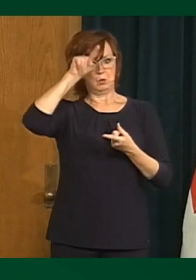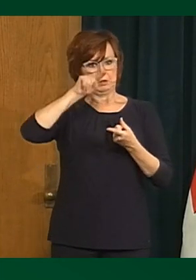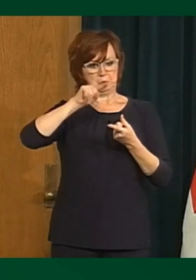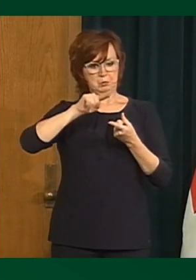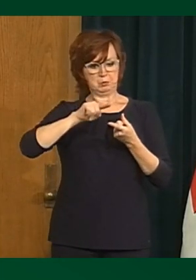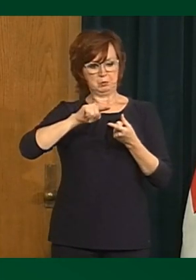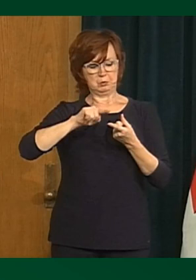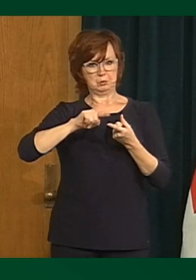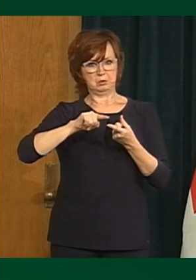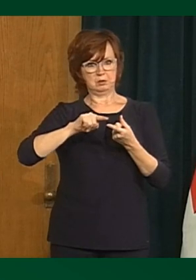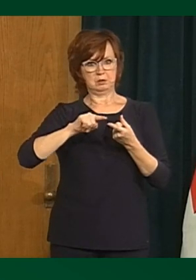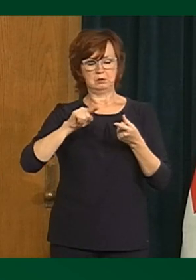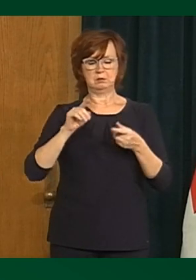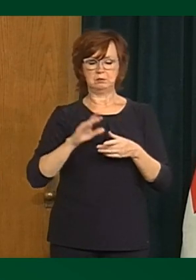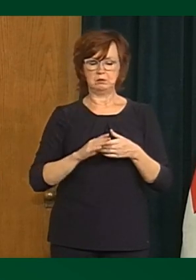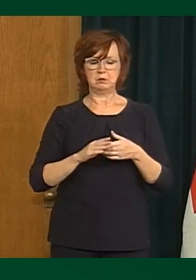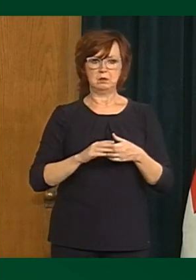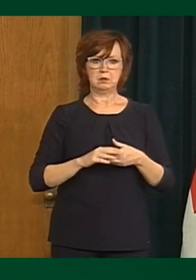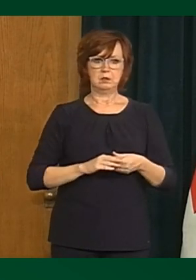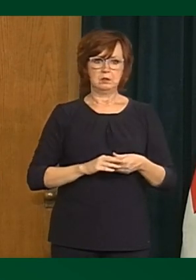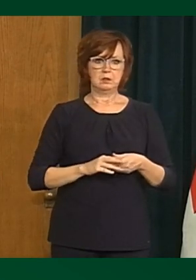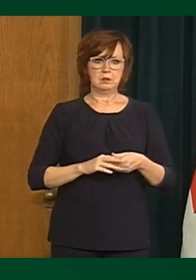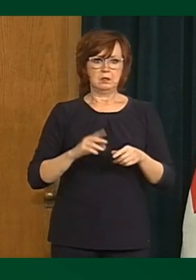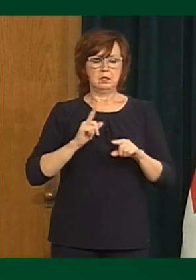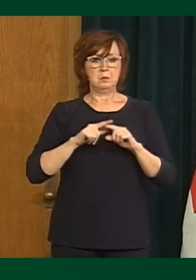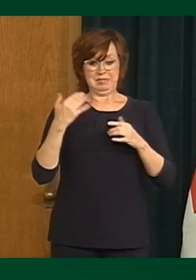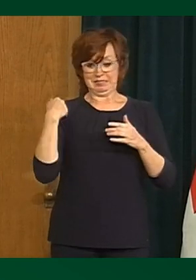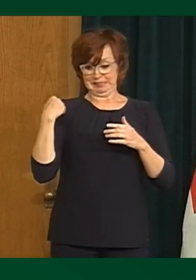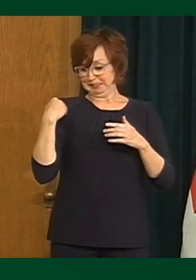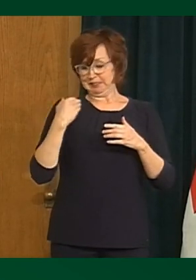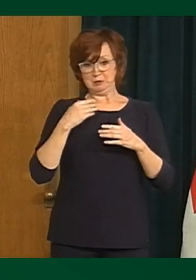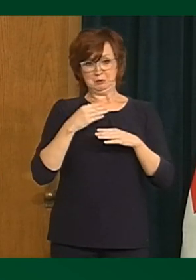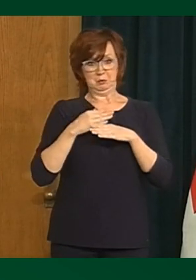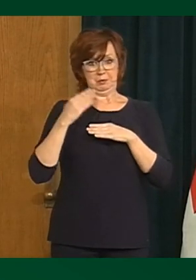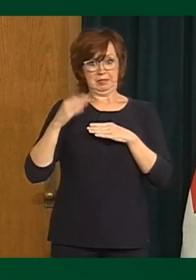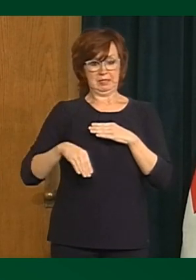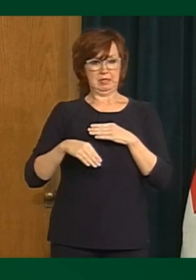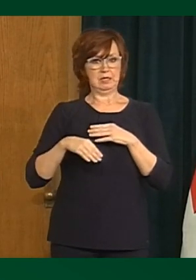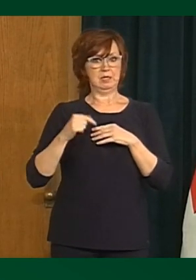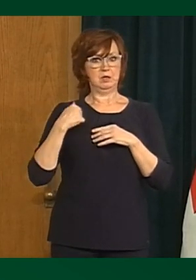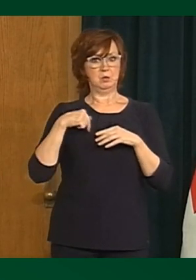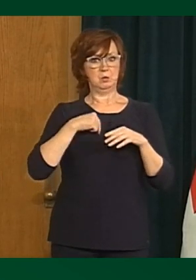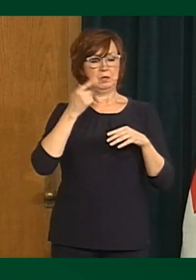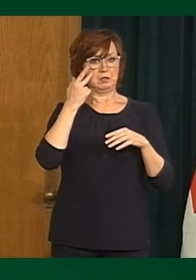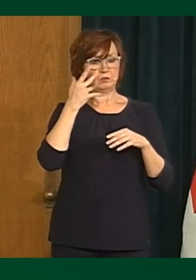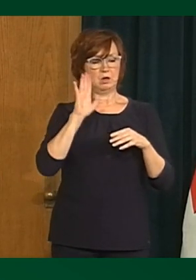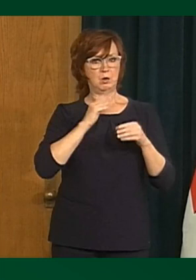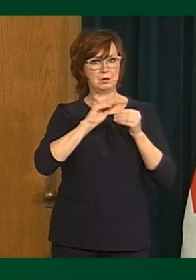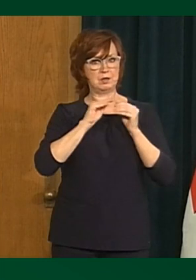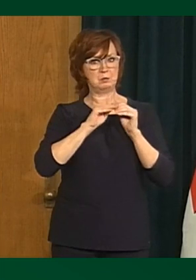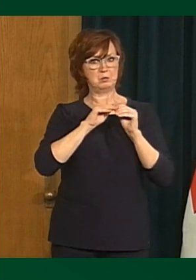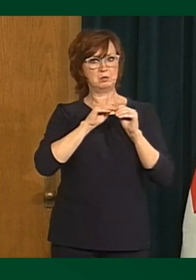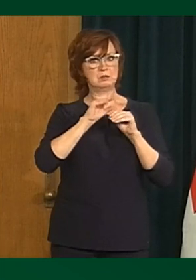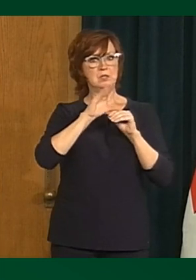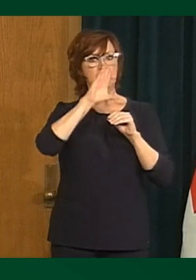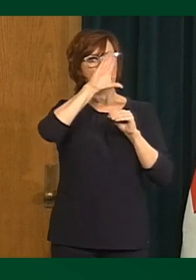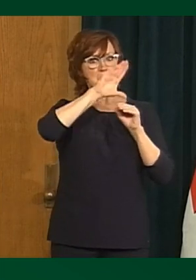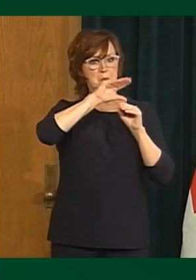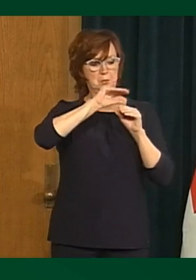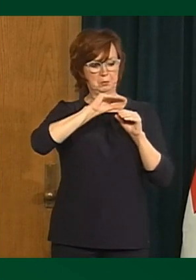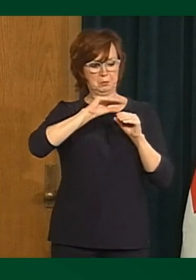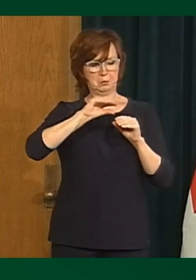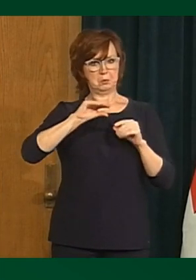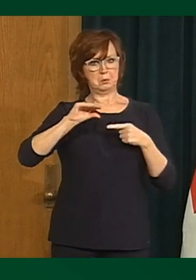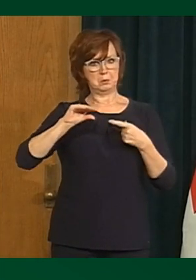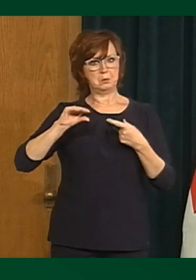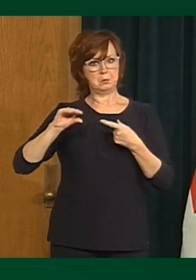numbers that we had this past weekend may not be what we will see in the days ahead. We may see some higher numbers as we